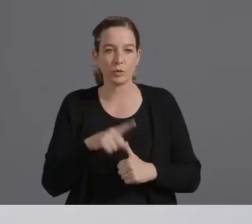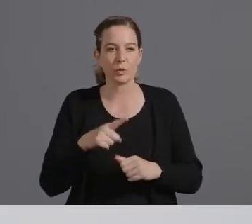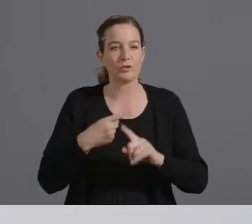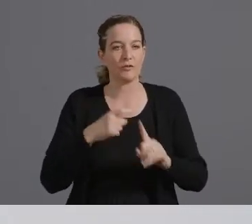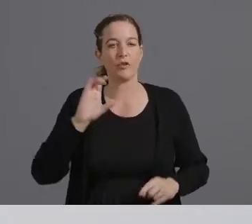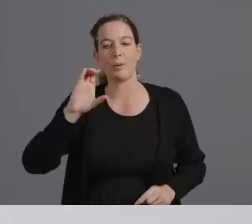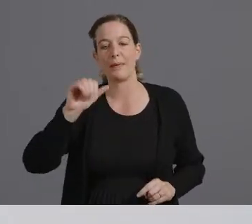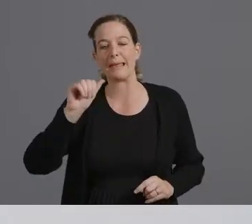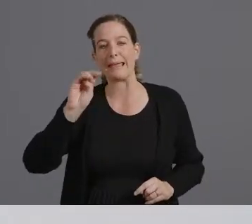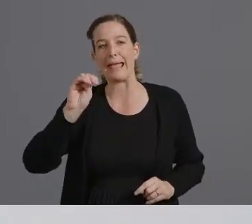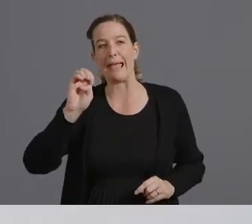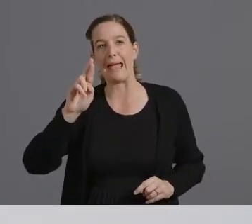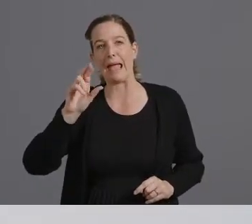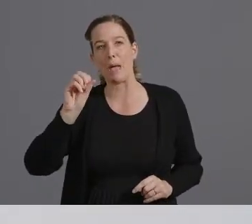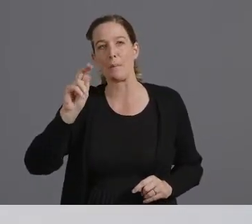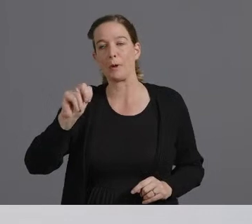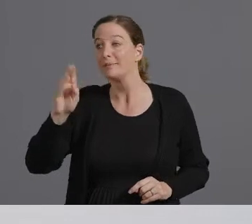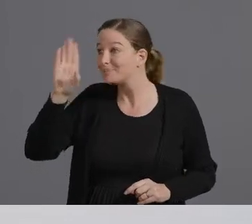Hey, Cameron.